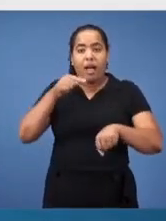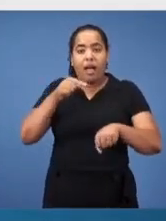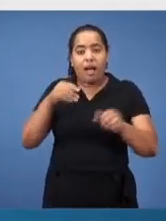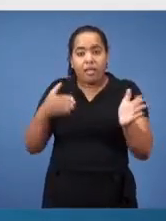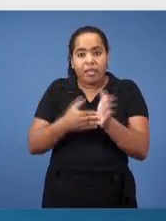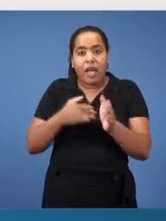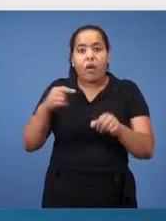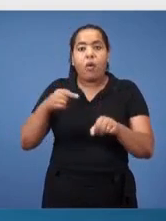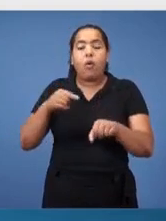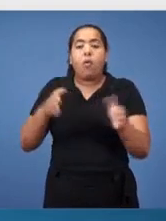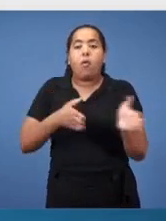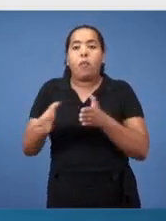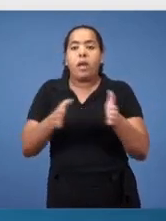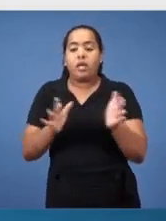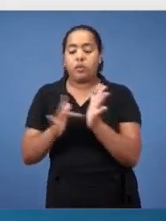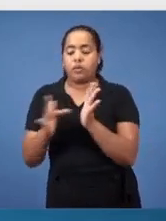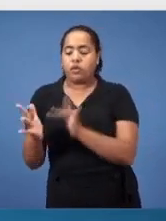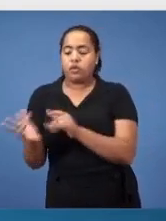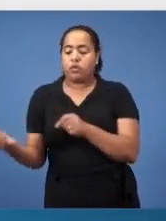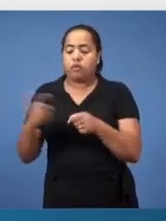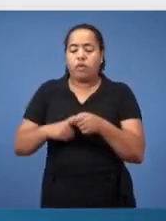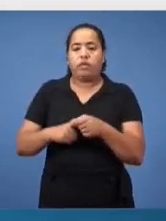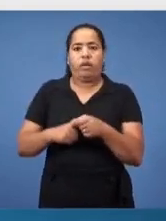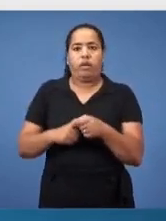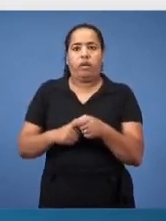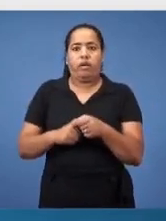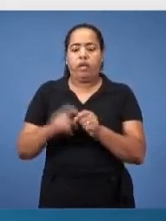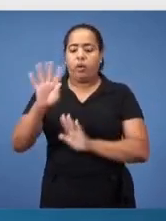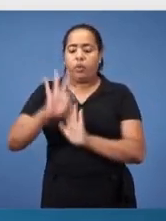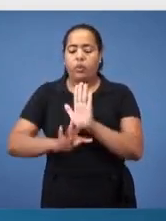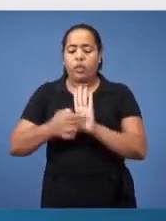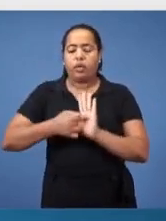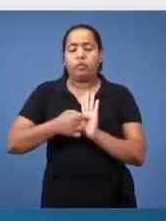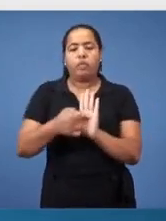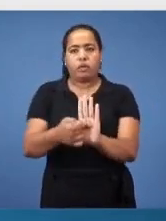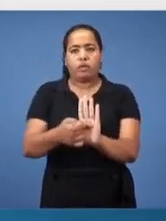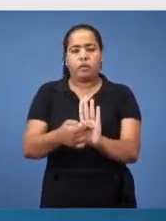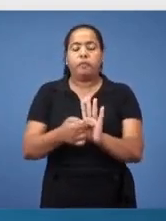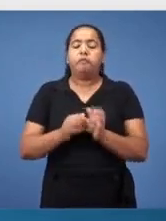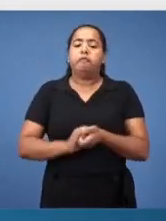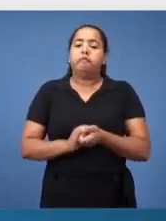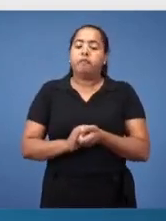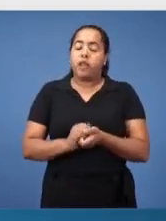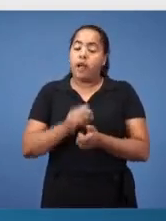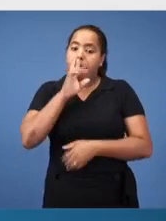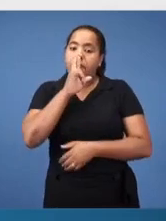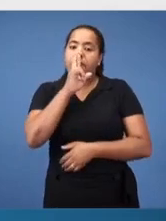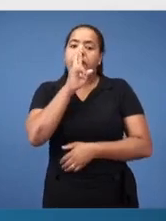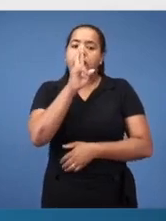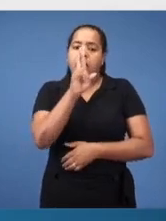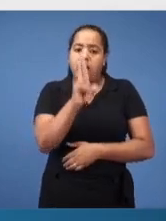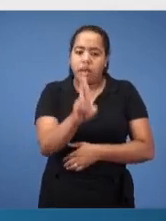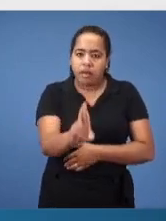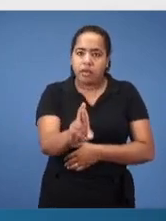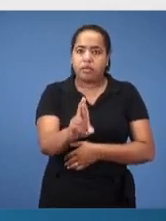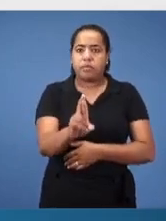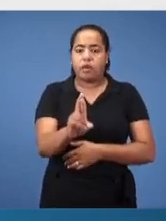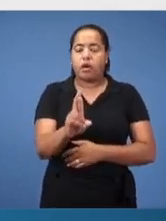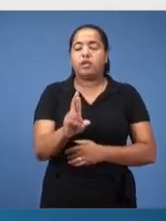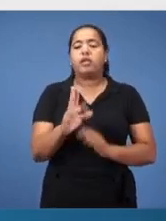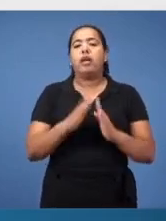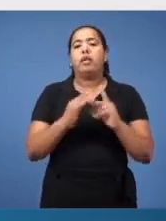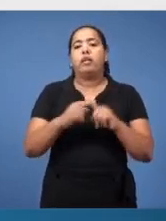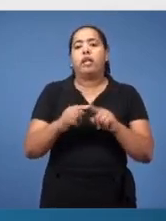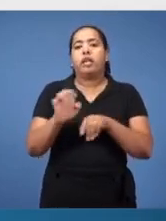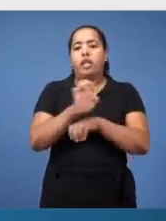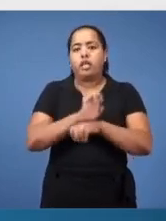25. So until this moment, but hold fast what you have till I come. So